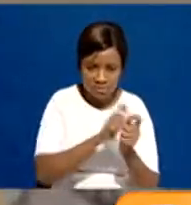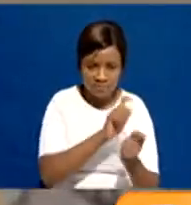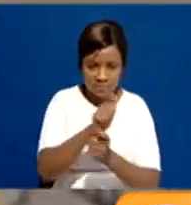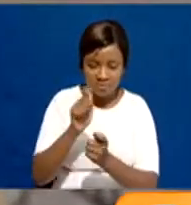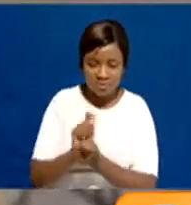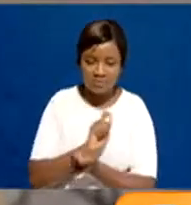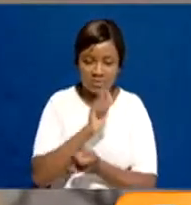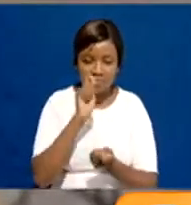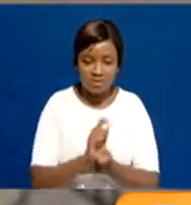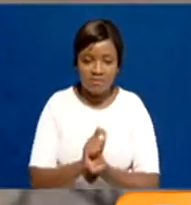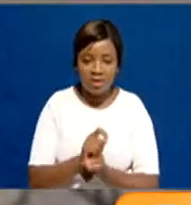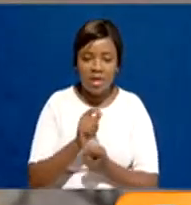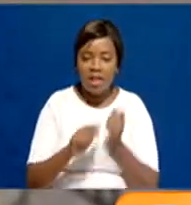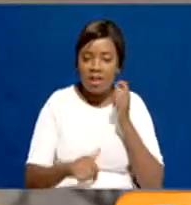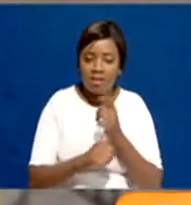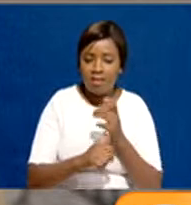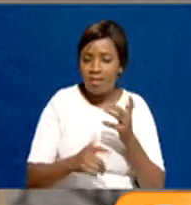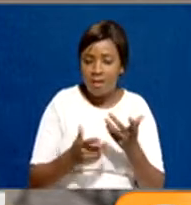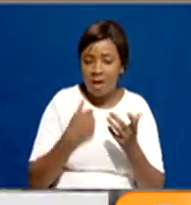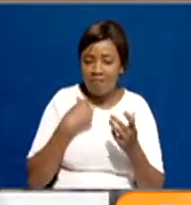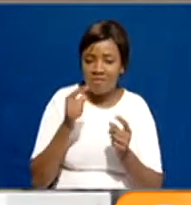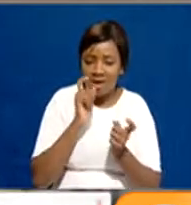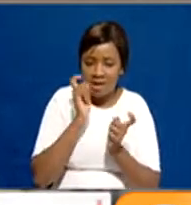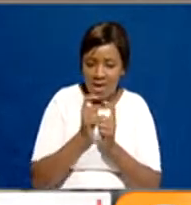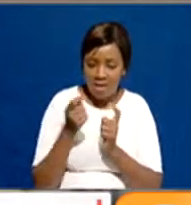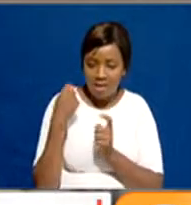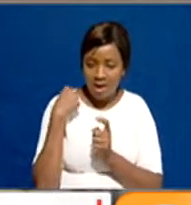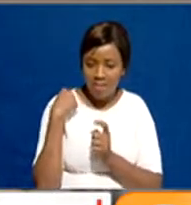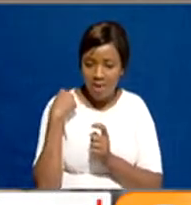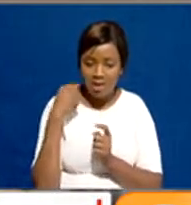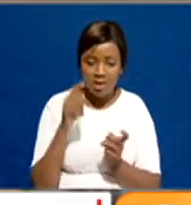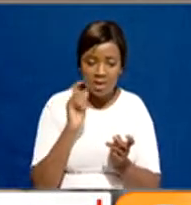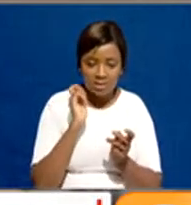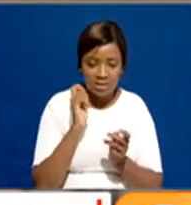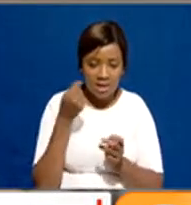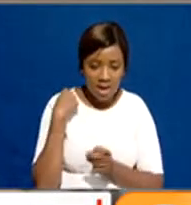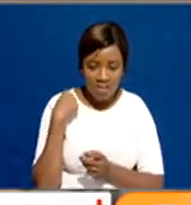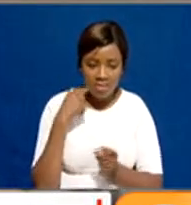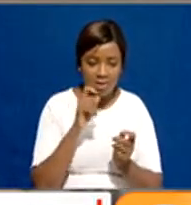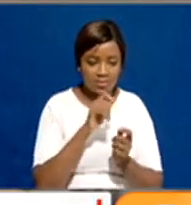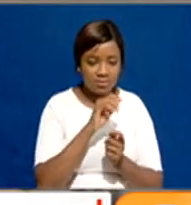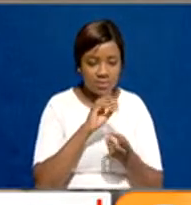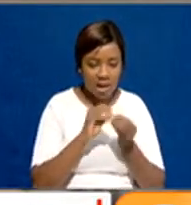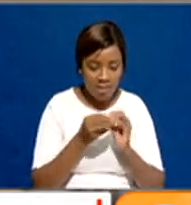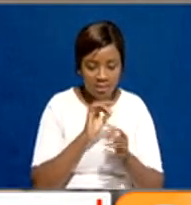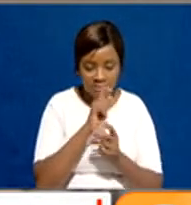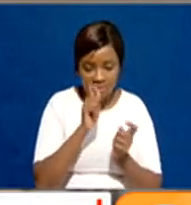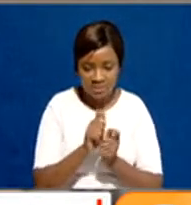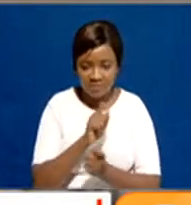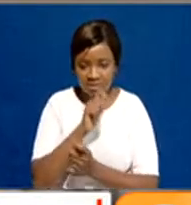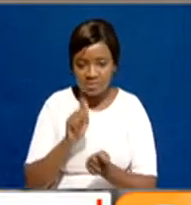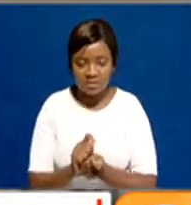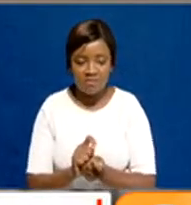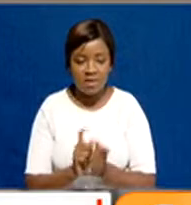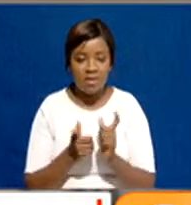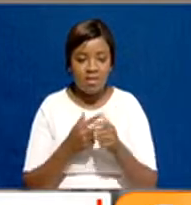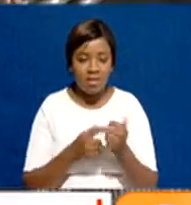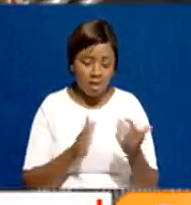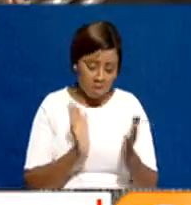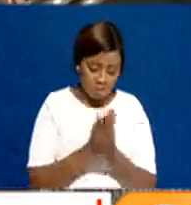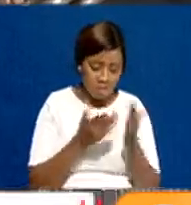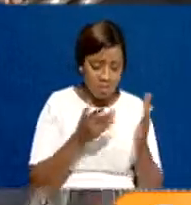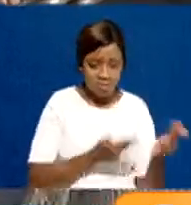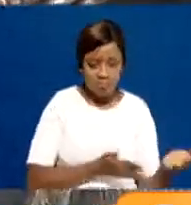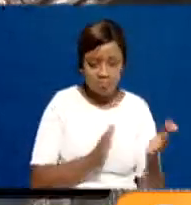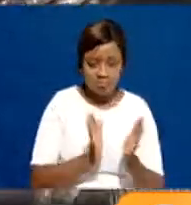their numbers that each monitoring team can have a look and identify